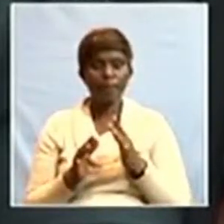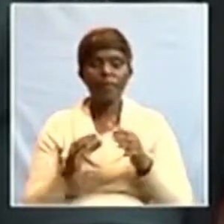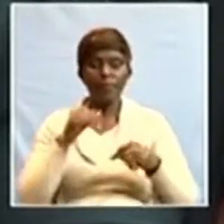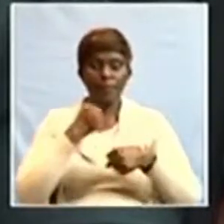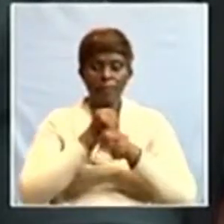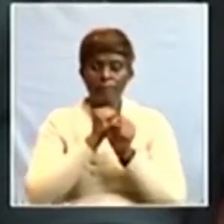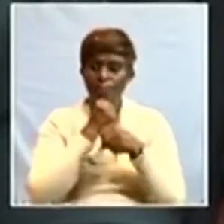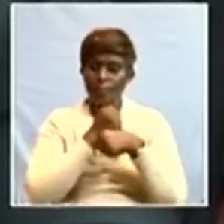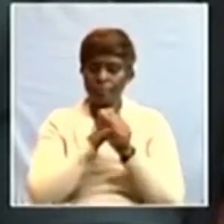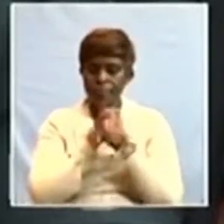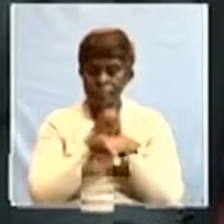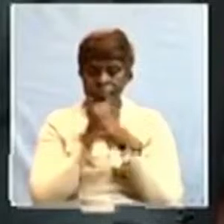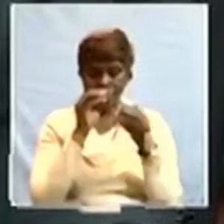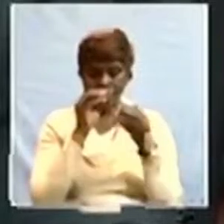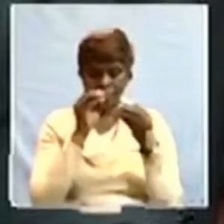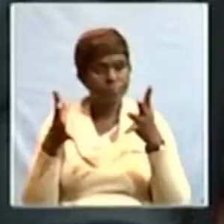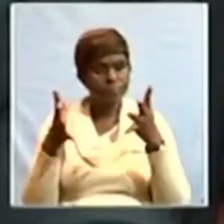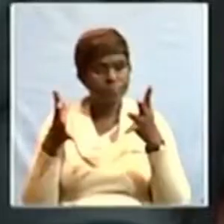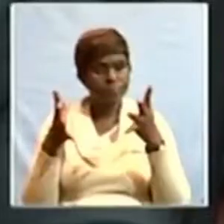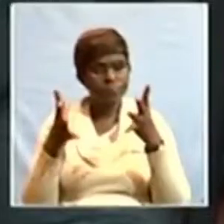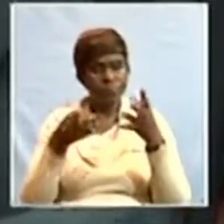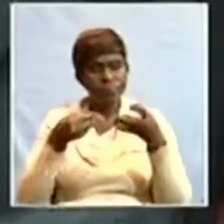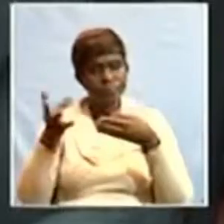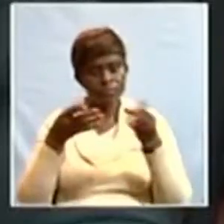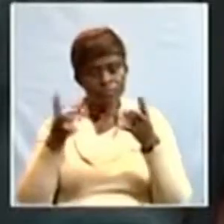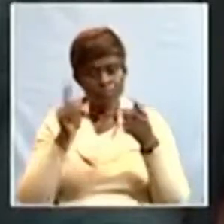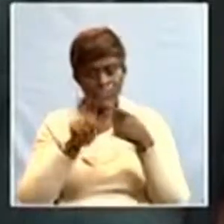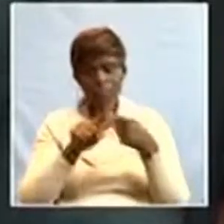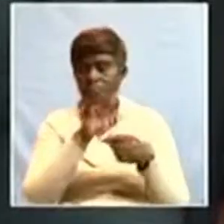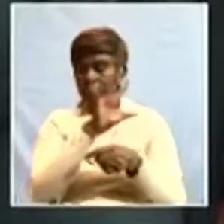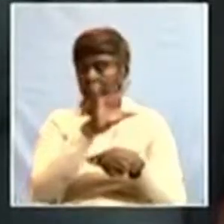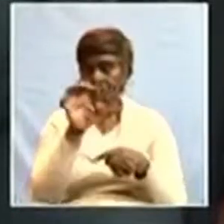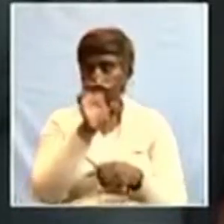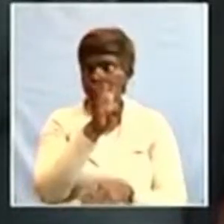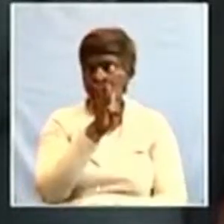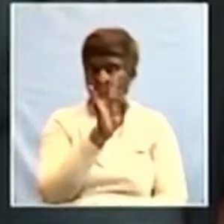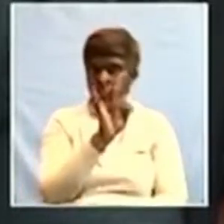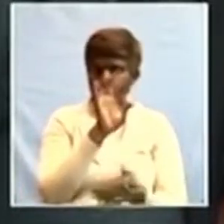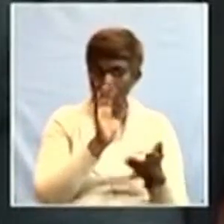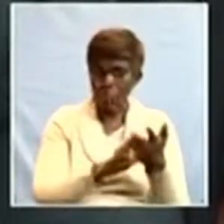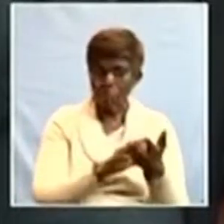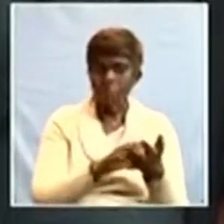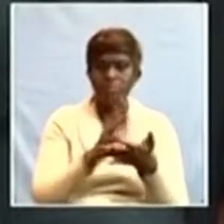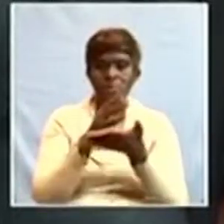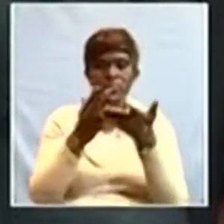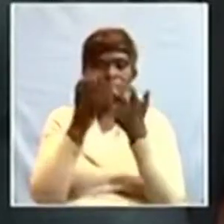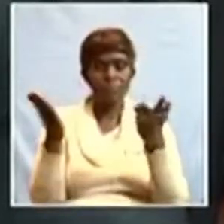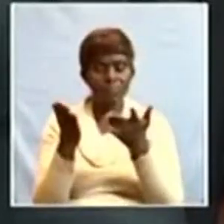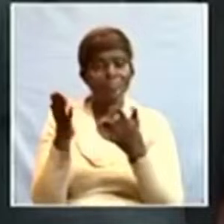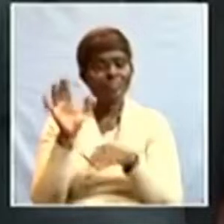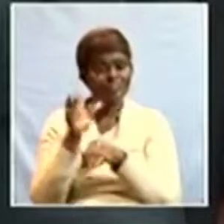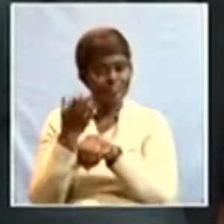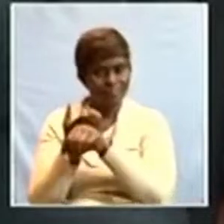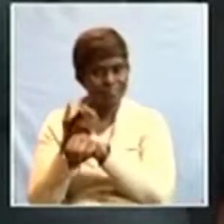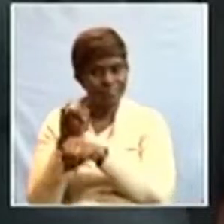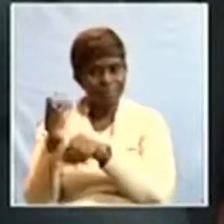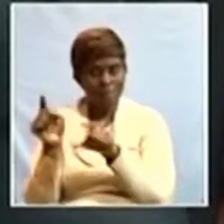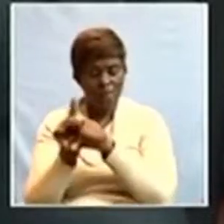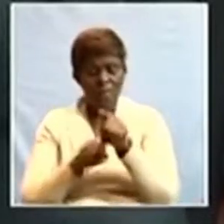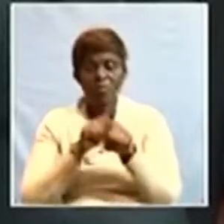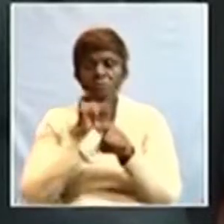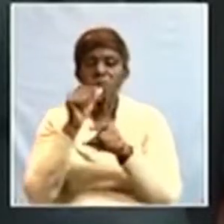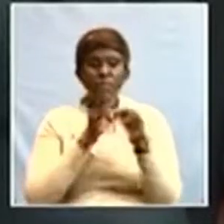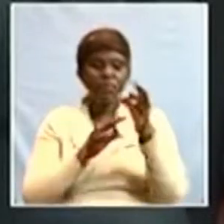causing a waste of expenditure amounting to 548,000, somewhere roughly there,